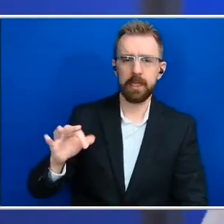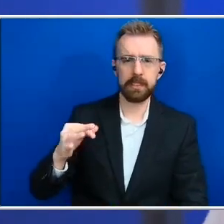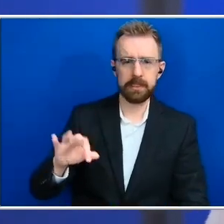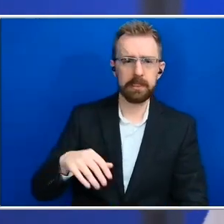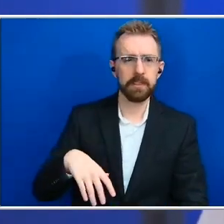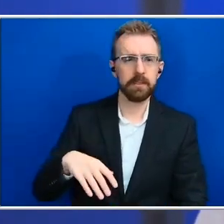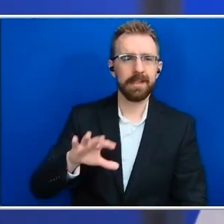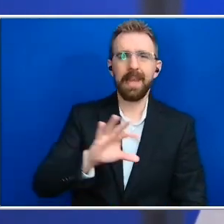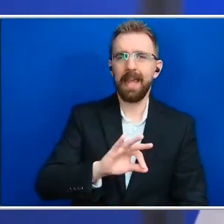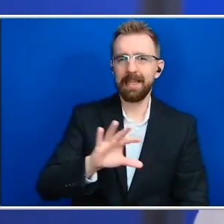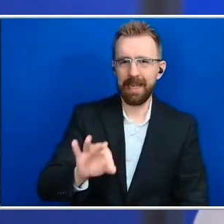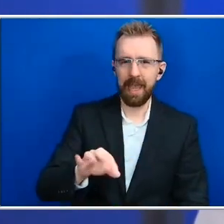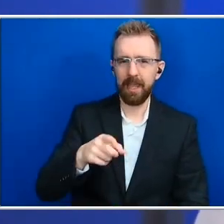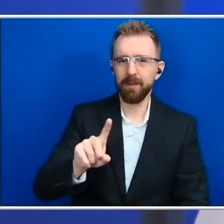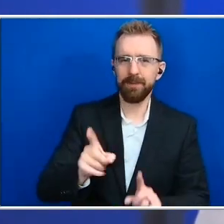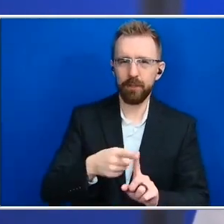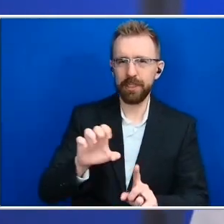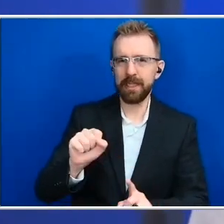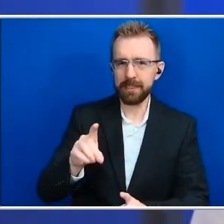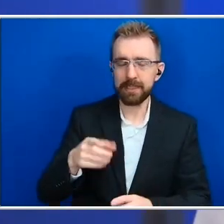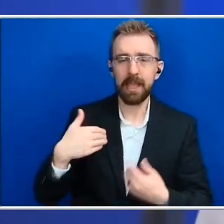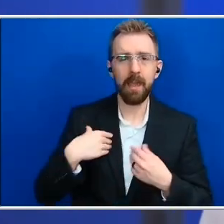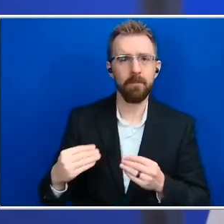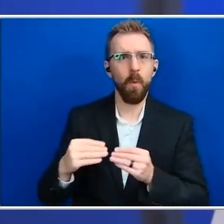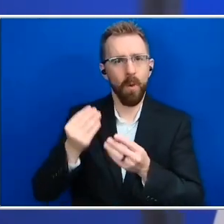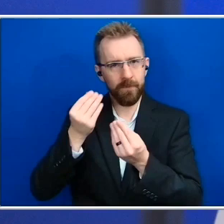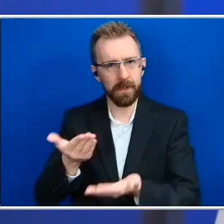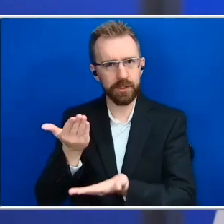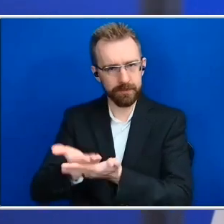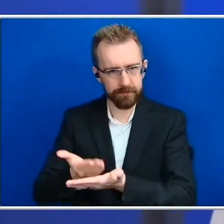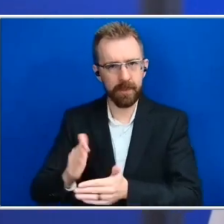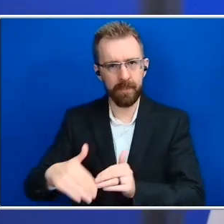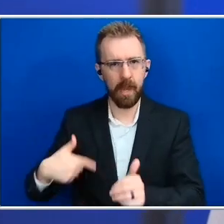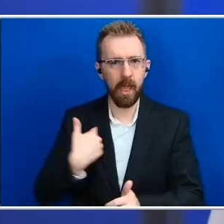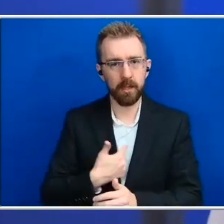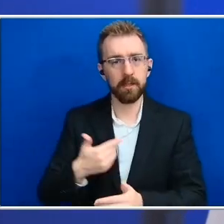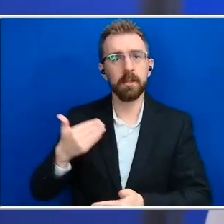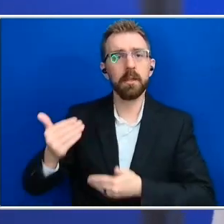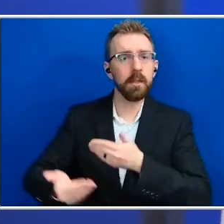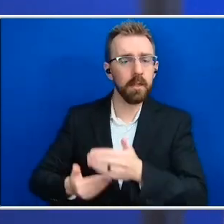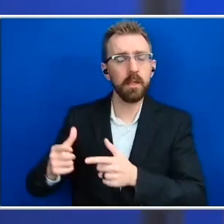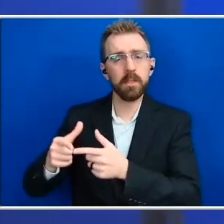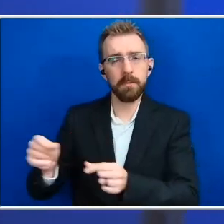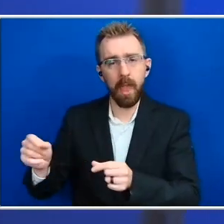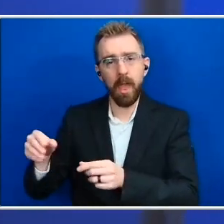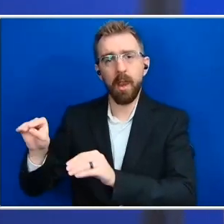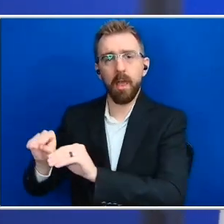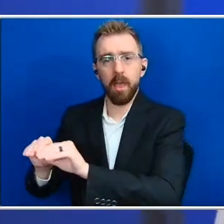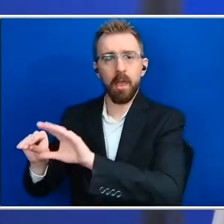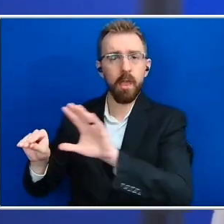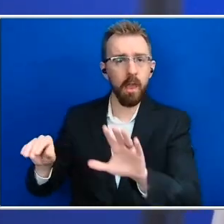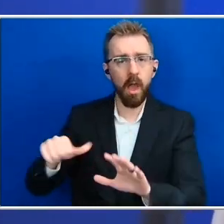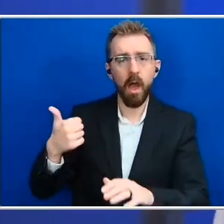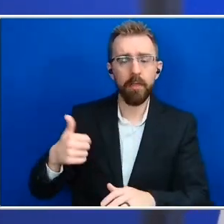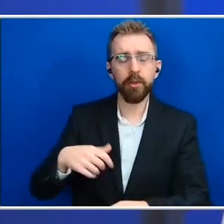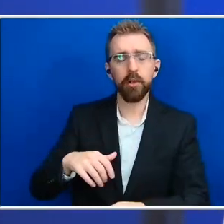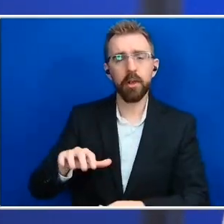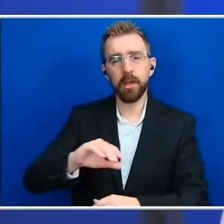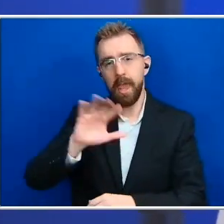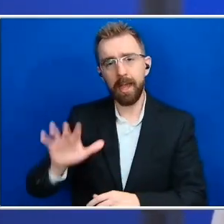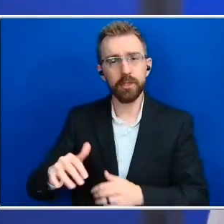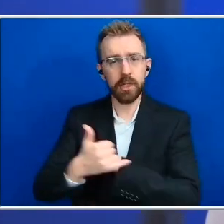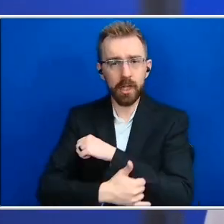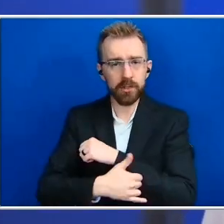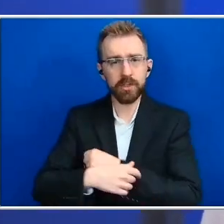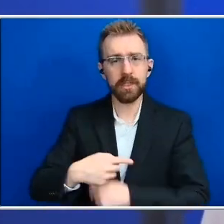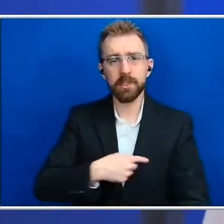have more data than we do. And then gradually from Japan went to the other Asian countries, China, Korea, India, and then